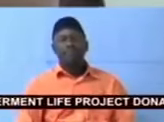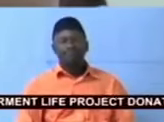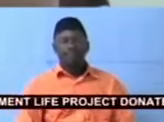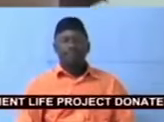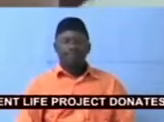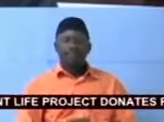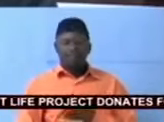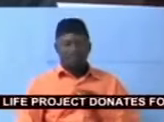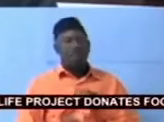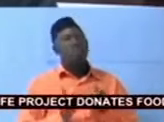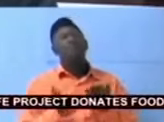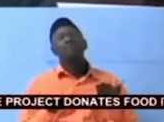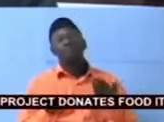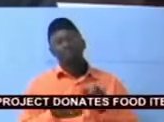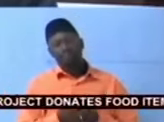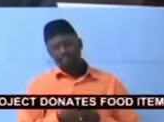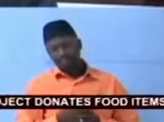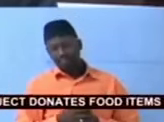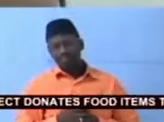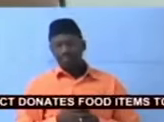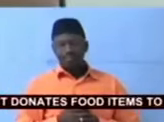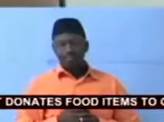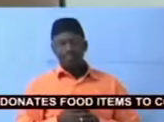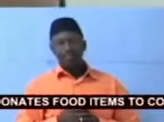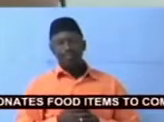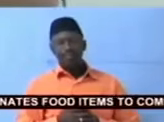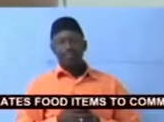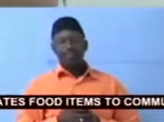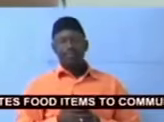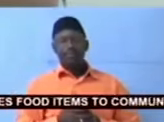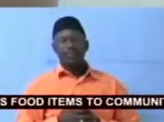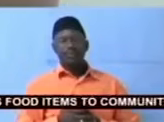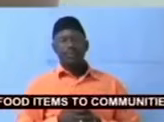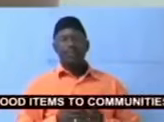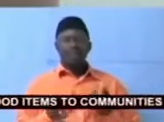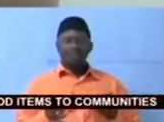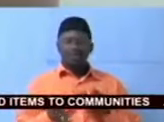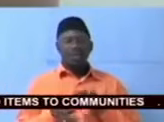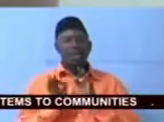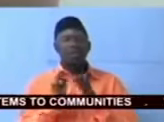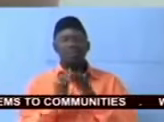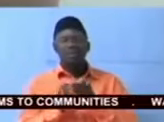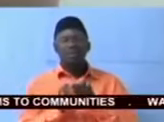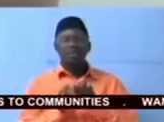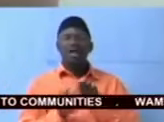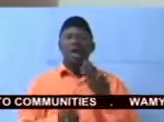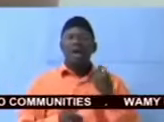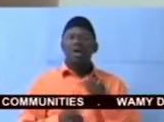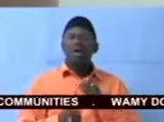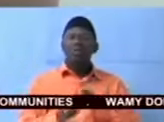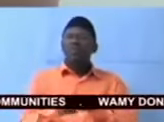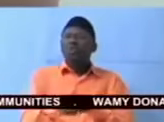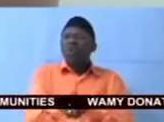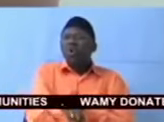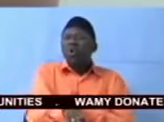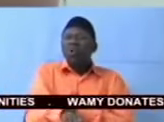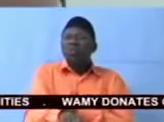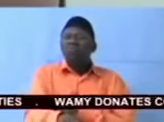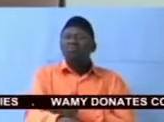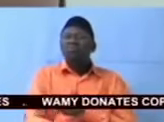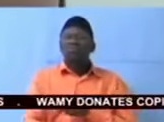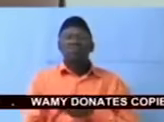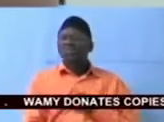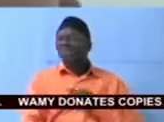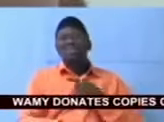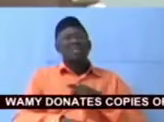that's it. Wa lool dal la ci gatal. Can you tell this commission how long you normally have to sit with the principal magistrate? Dina mëna wax commission